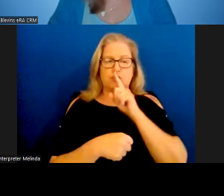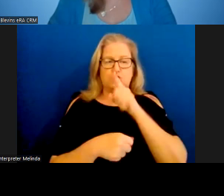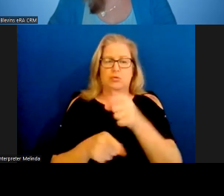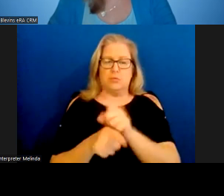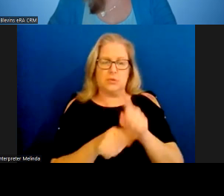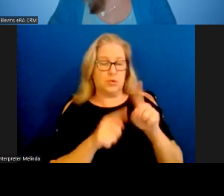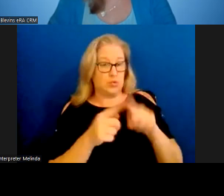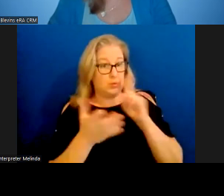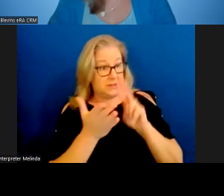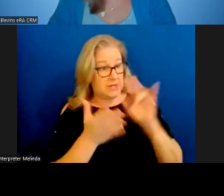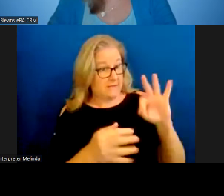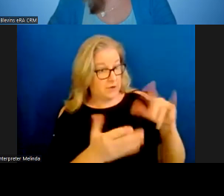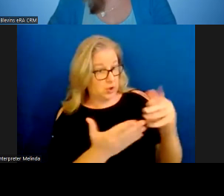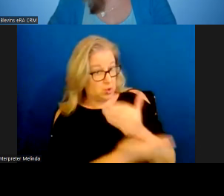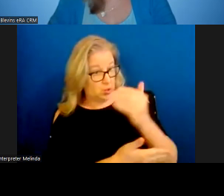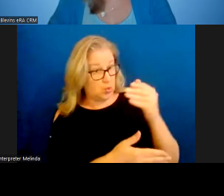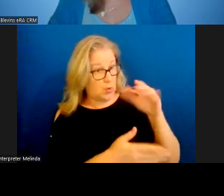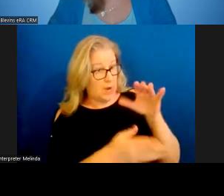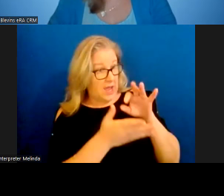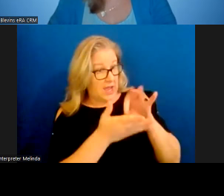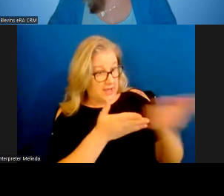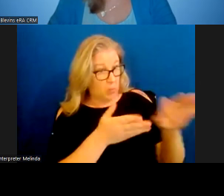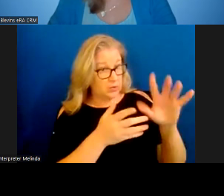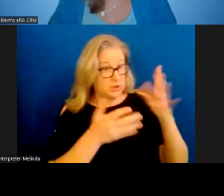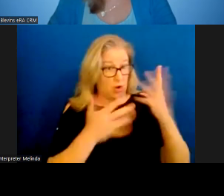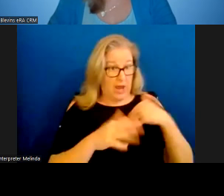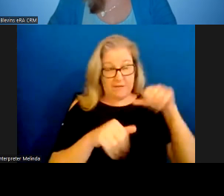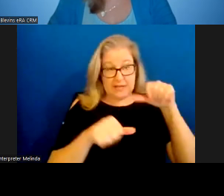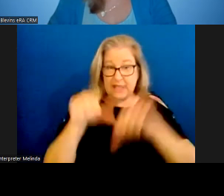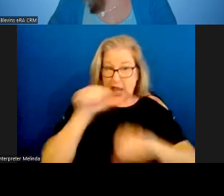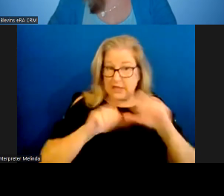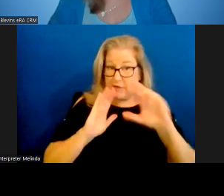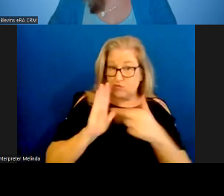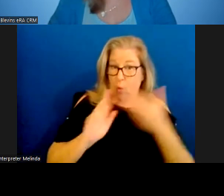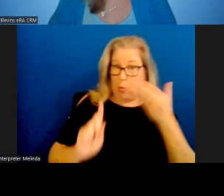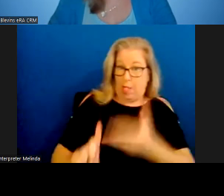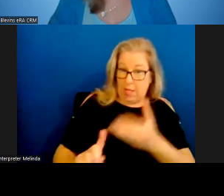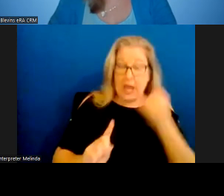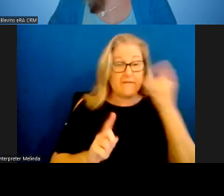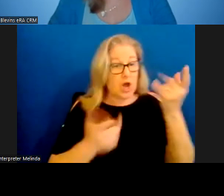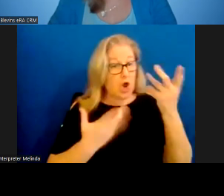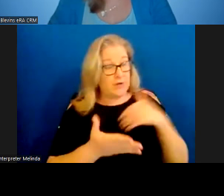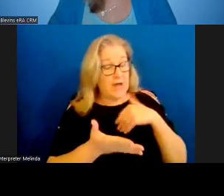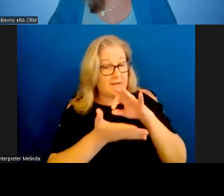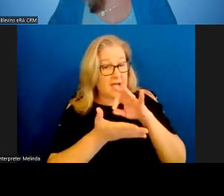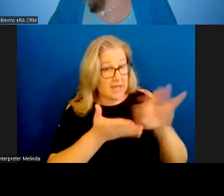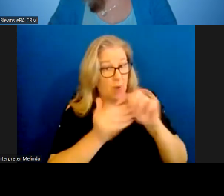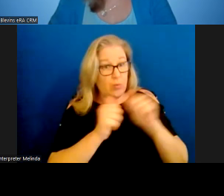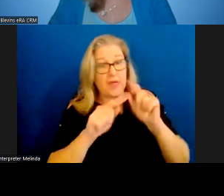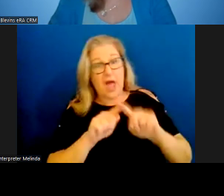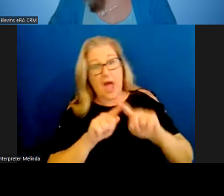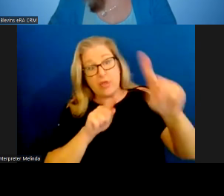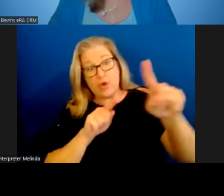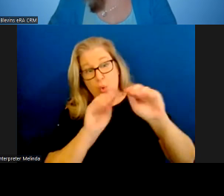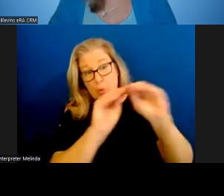new account coming in with a scientific role already exists. If they already have an account with a different organization, all you